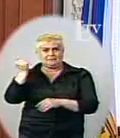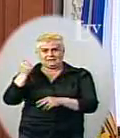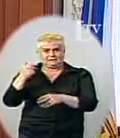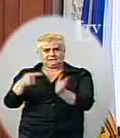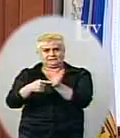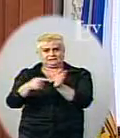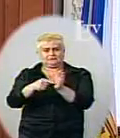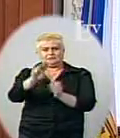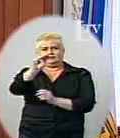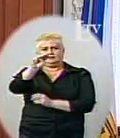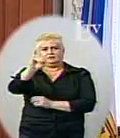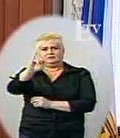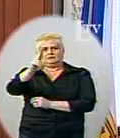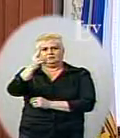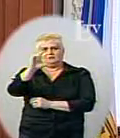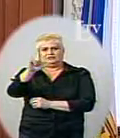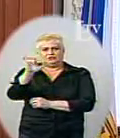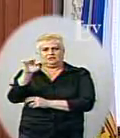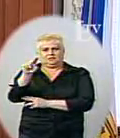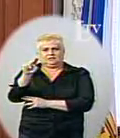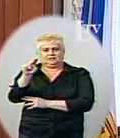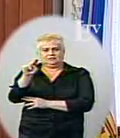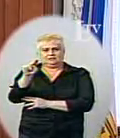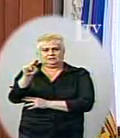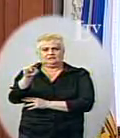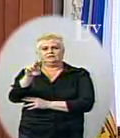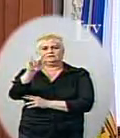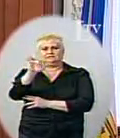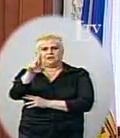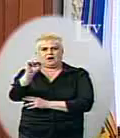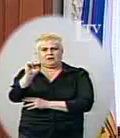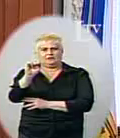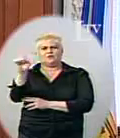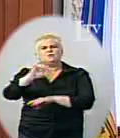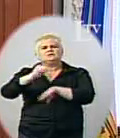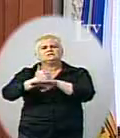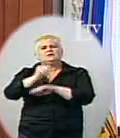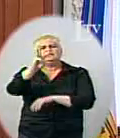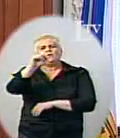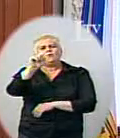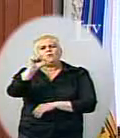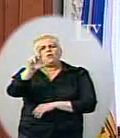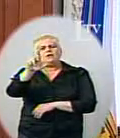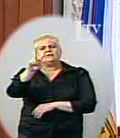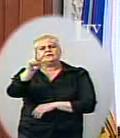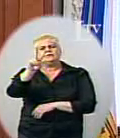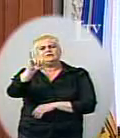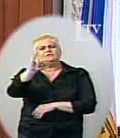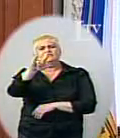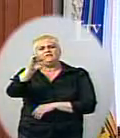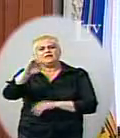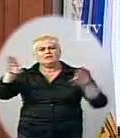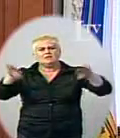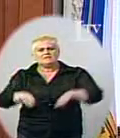Michelin Tire. The Waterville plant, which makes truck tires, is